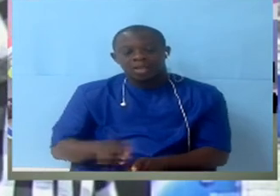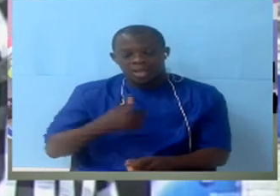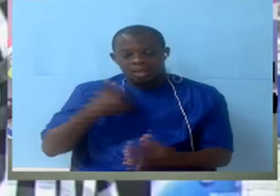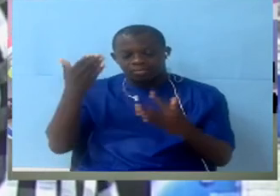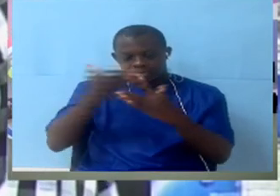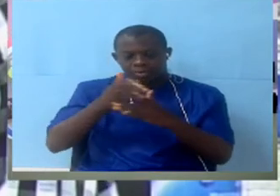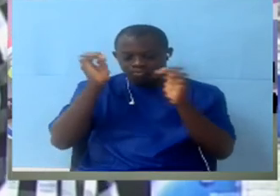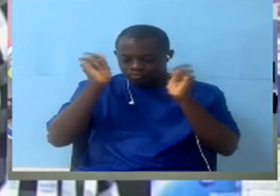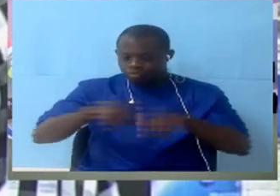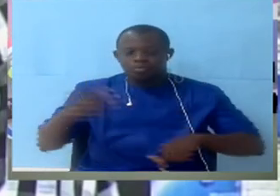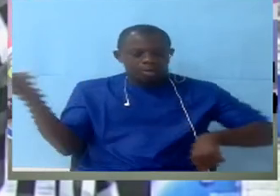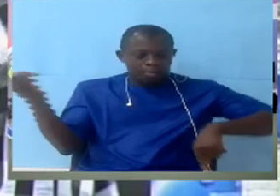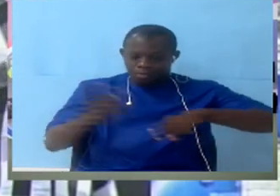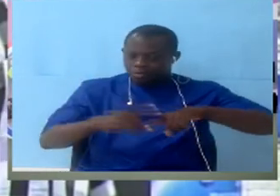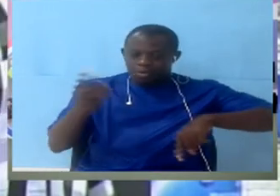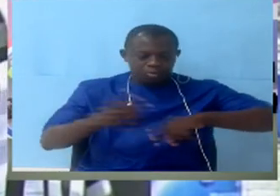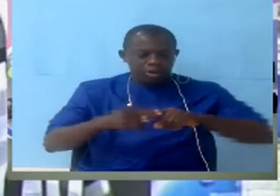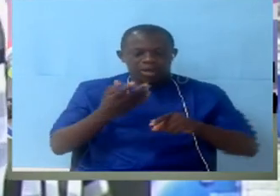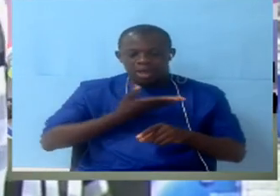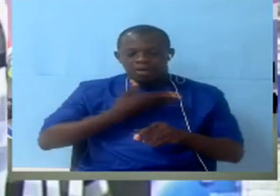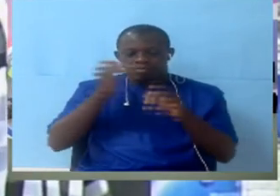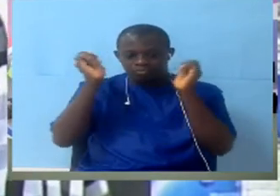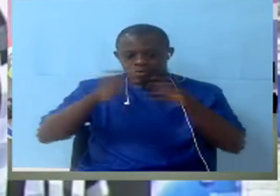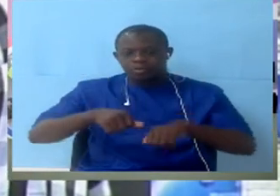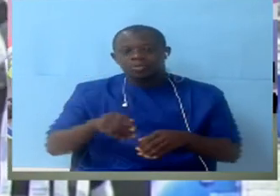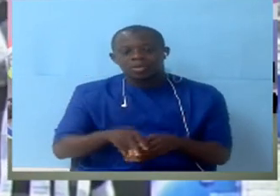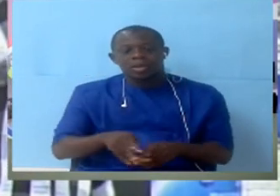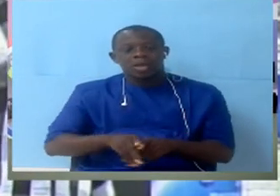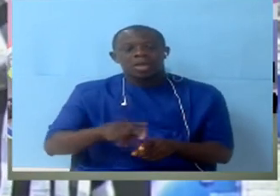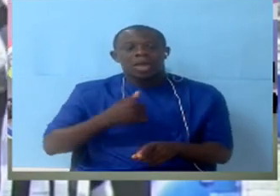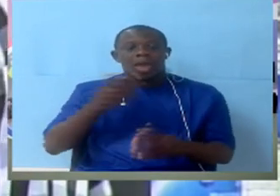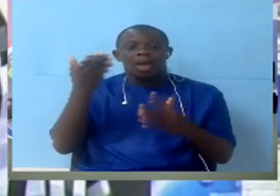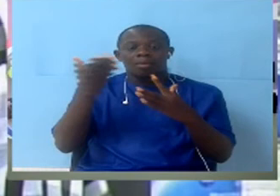I believe that they will beat me. And they believe that Kukus can of